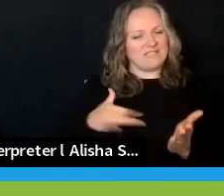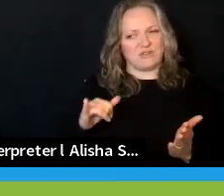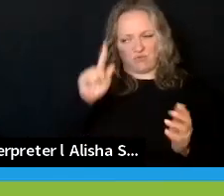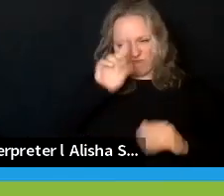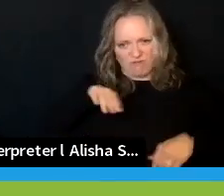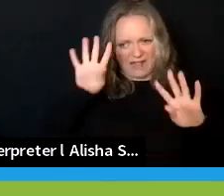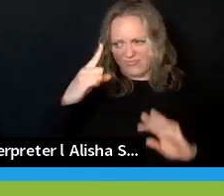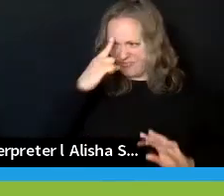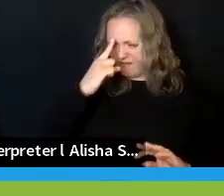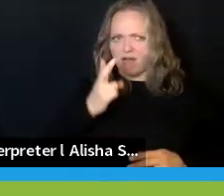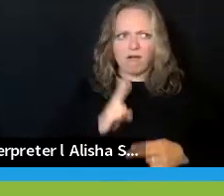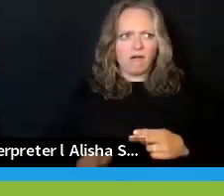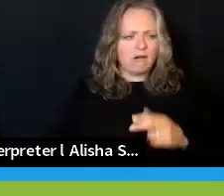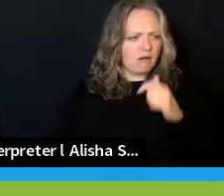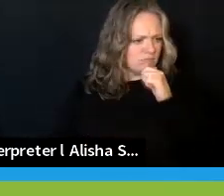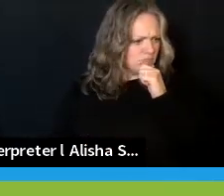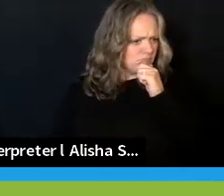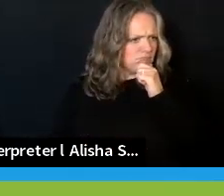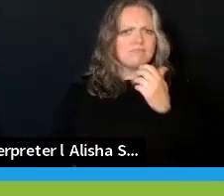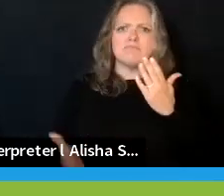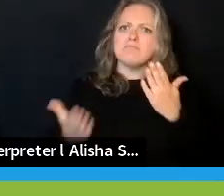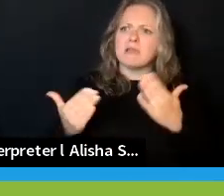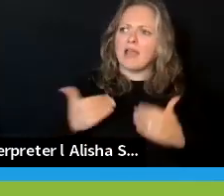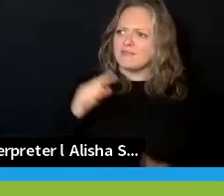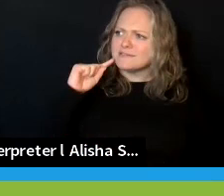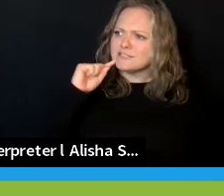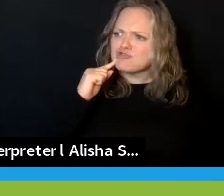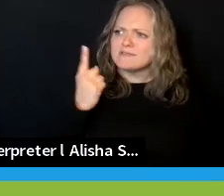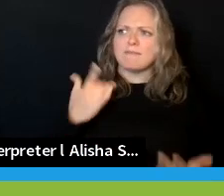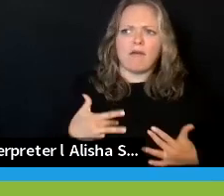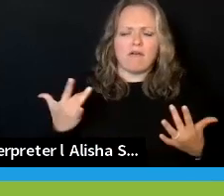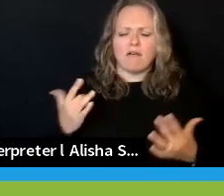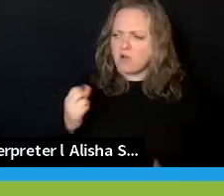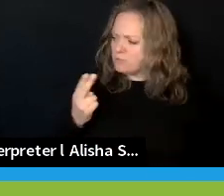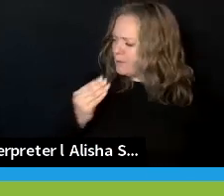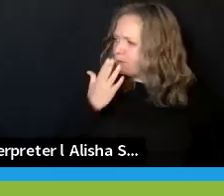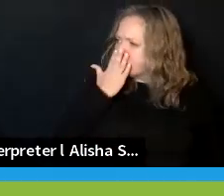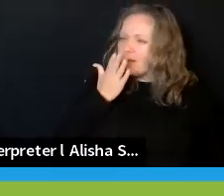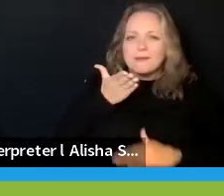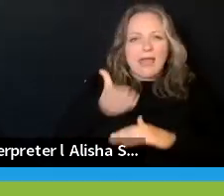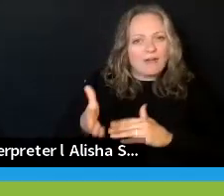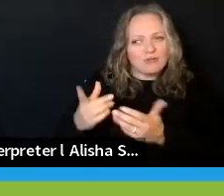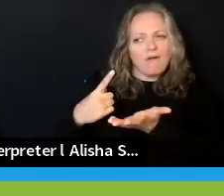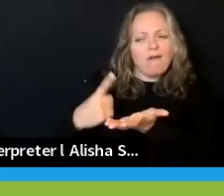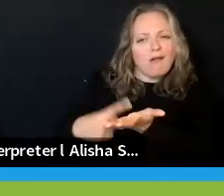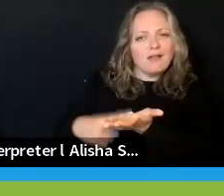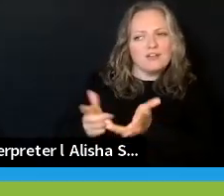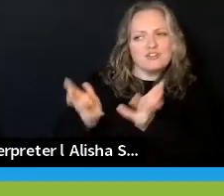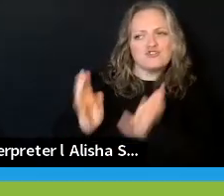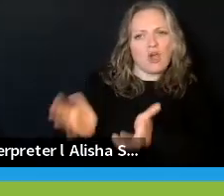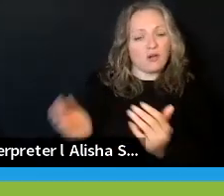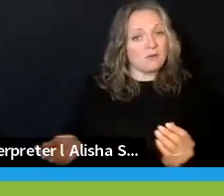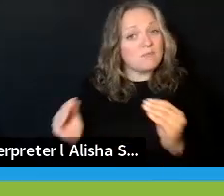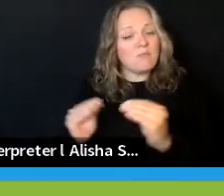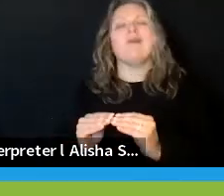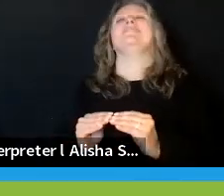a moment that hey, I may have something very serious happening here. But once we dive into that and I'm able to talk with them